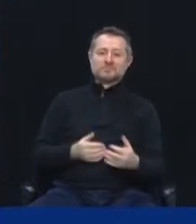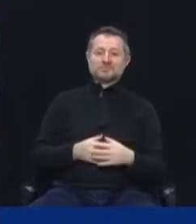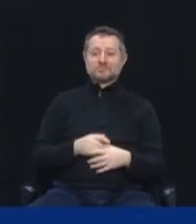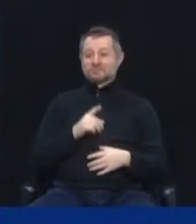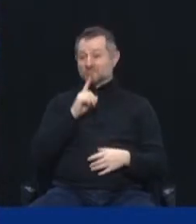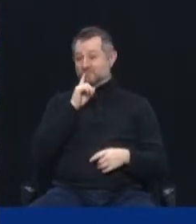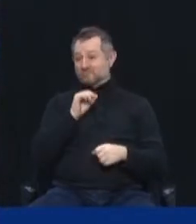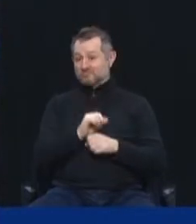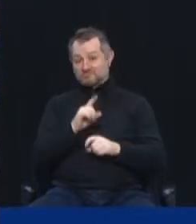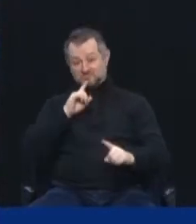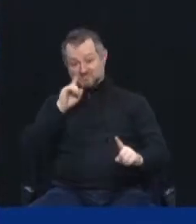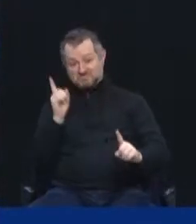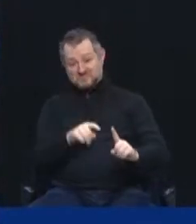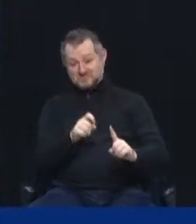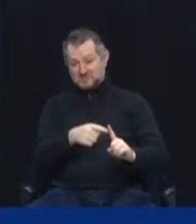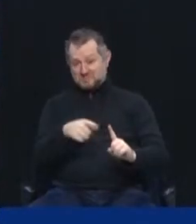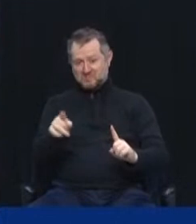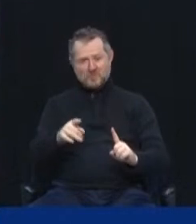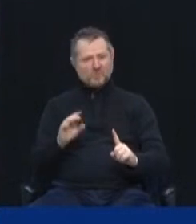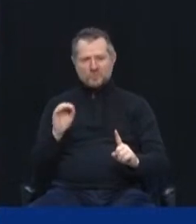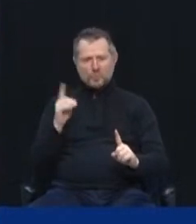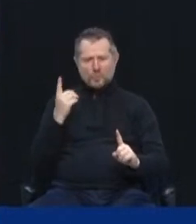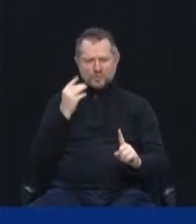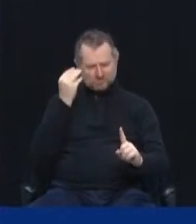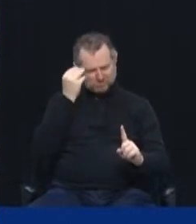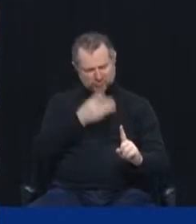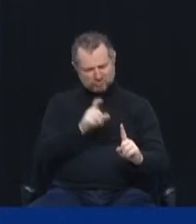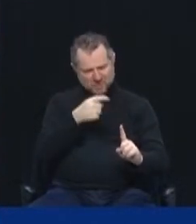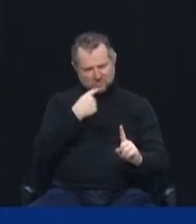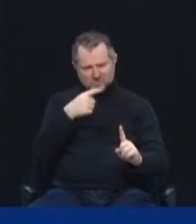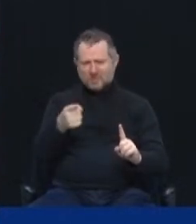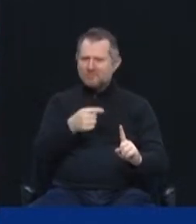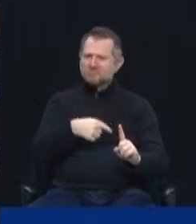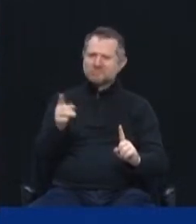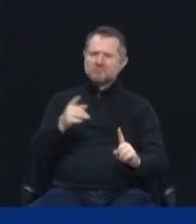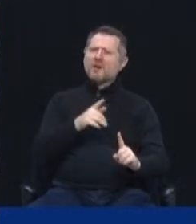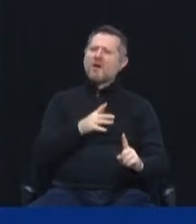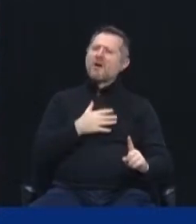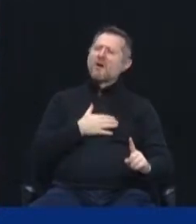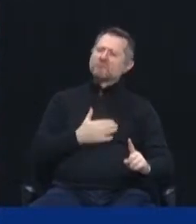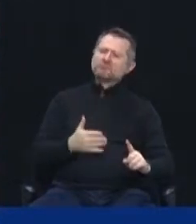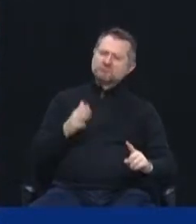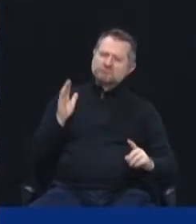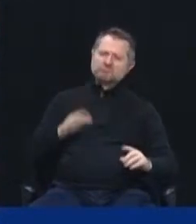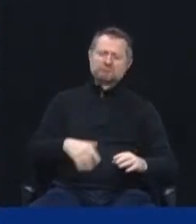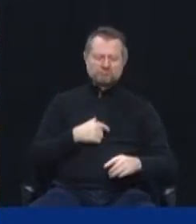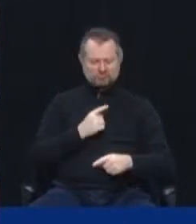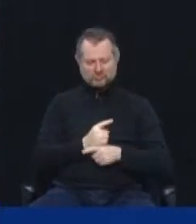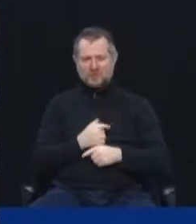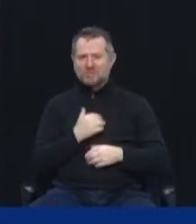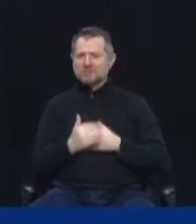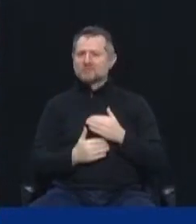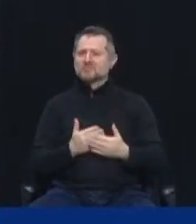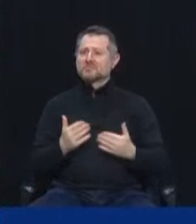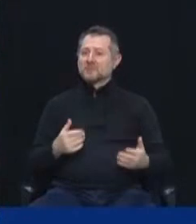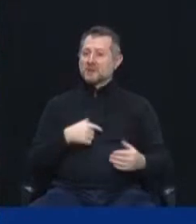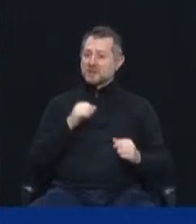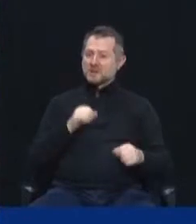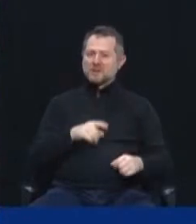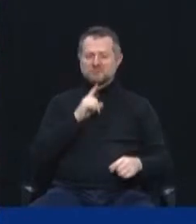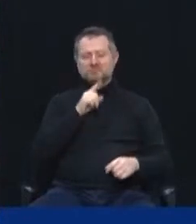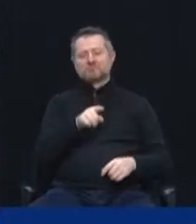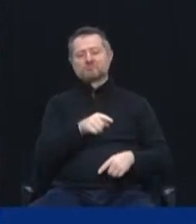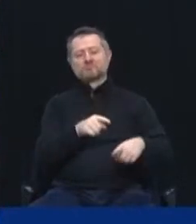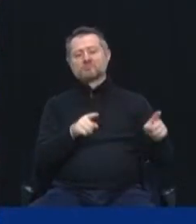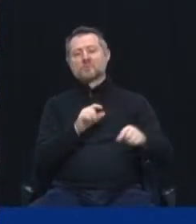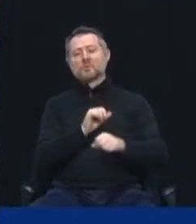it? Nobody. Nobody. Nobody could order somebody to go to work